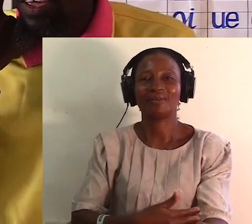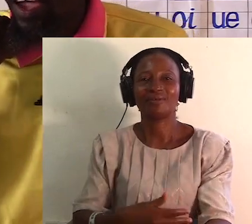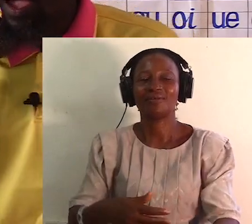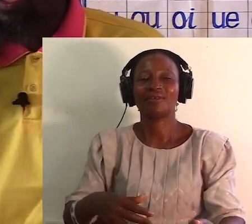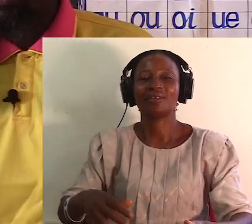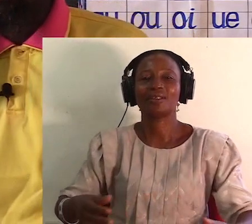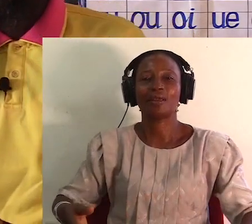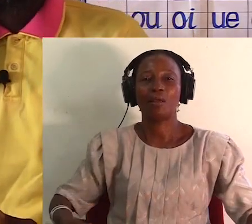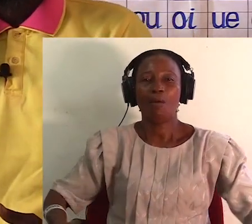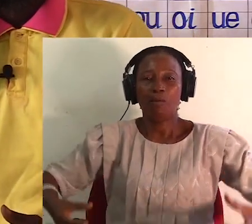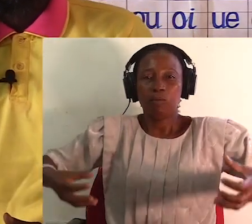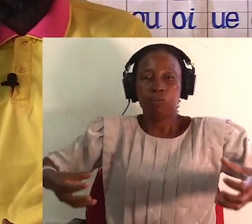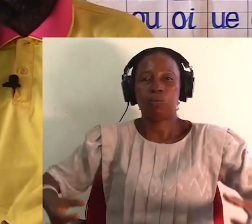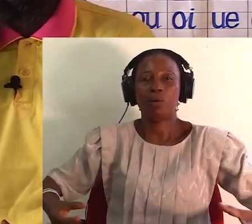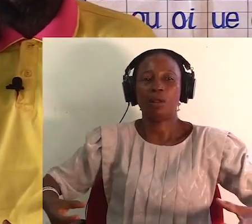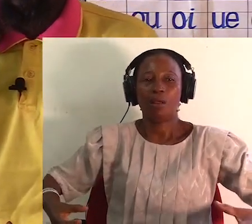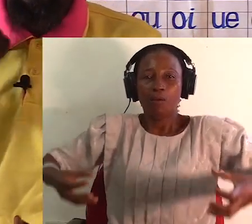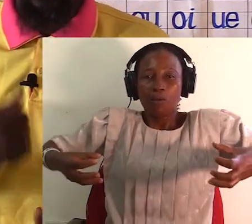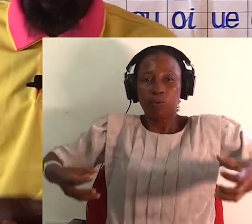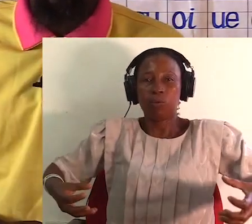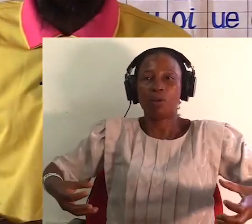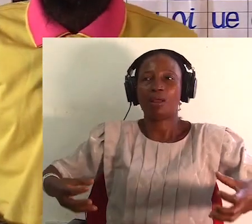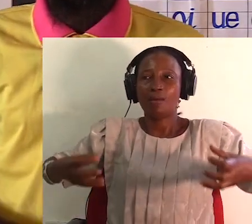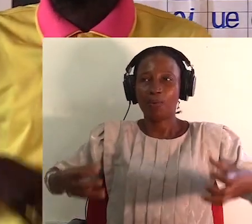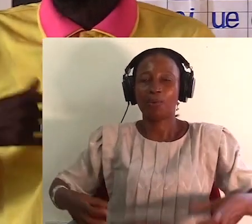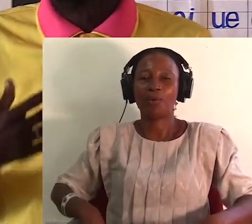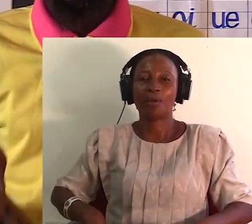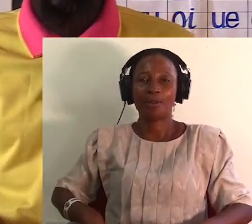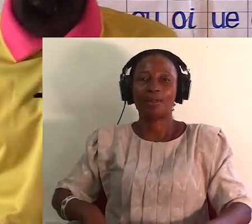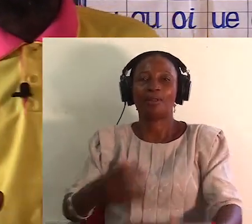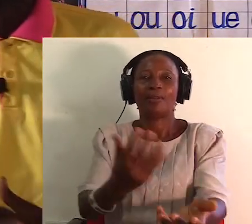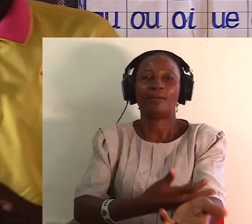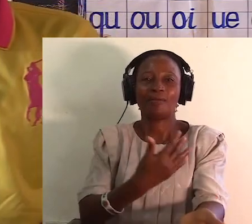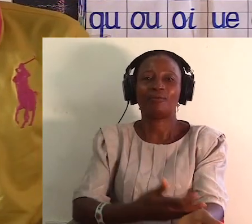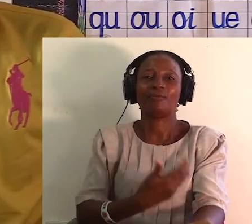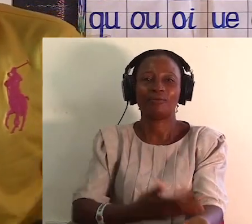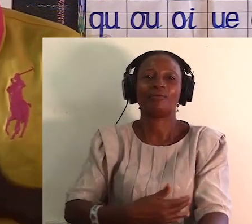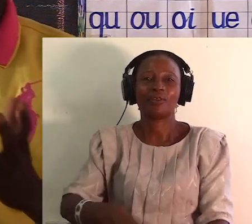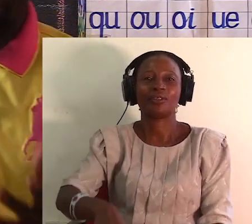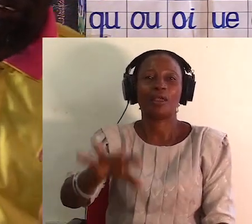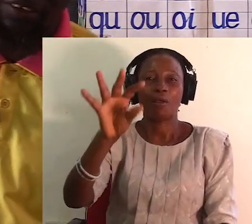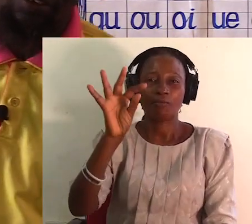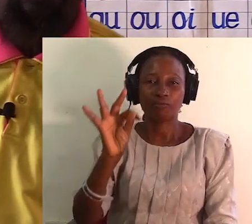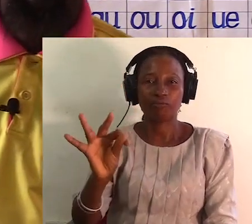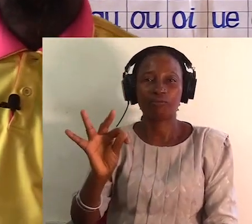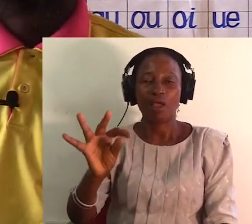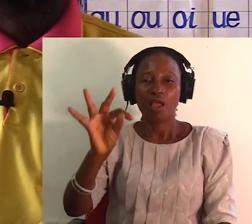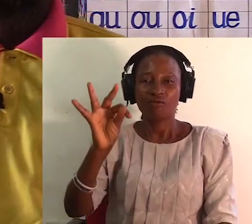They hear a f sound, and the fish begins to deflate.